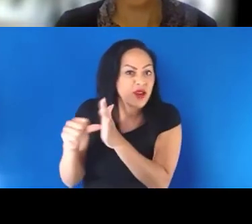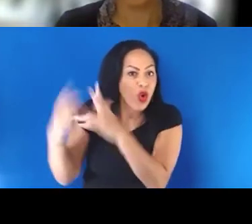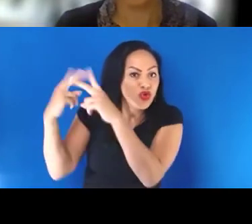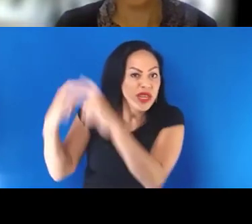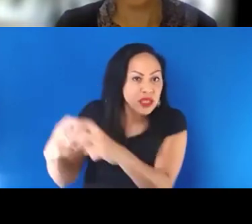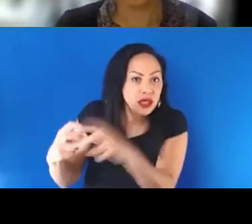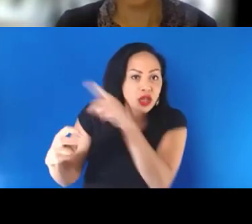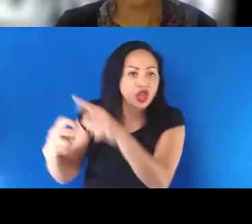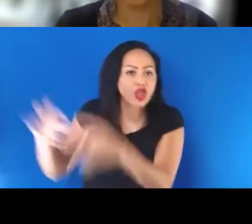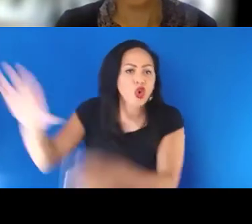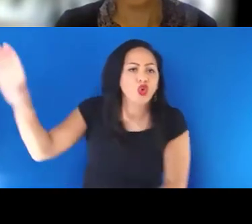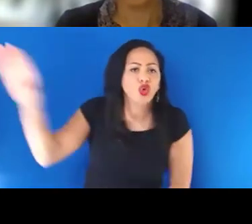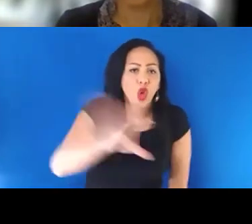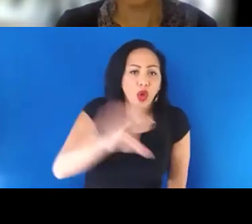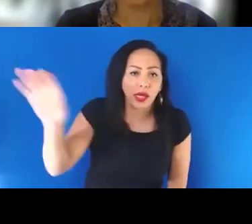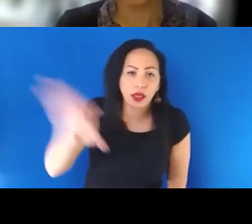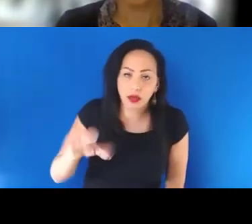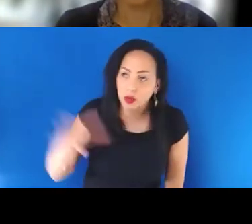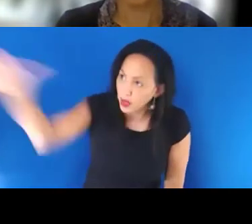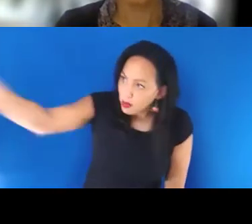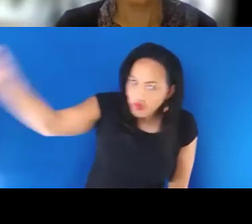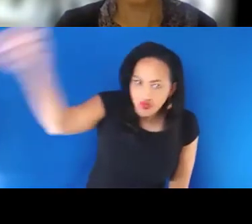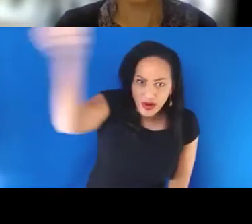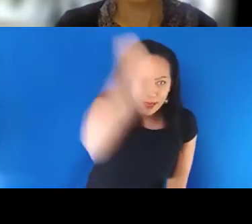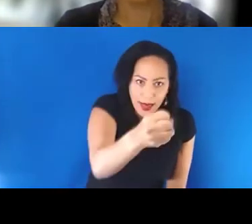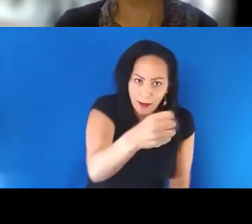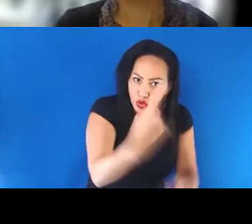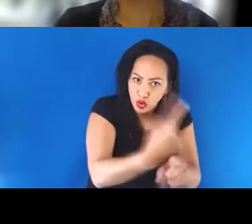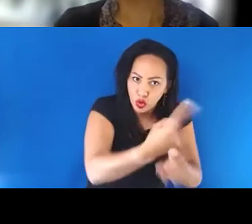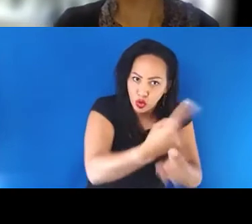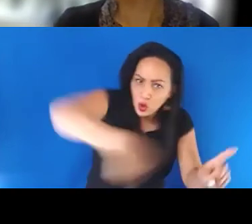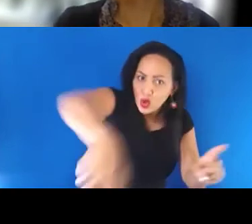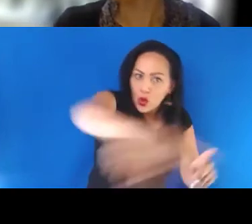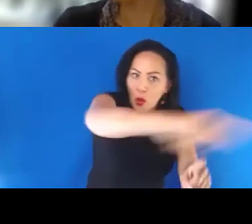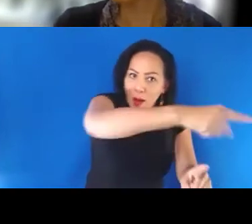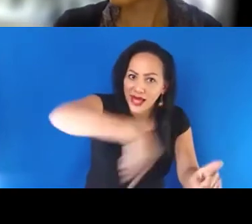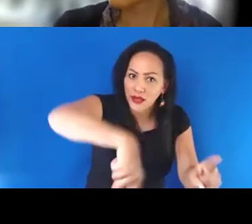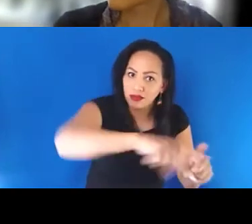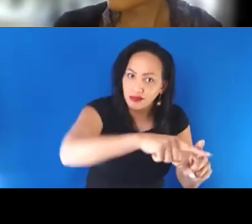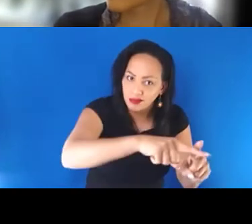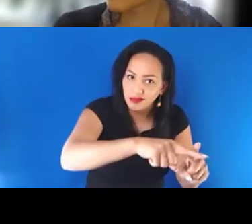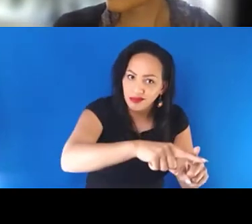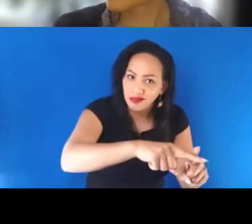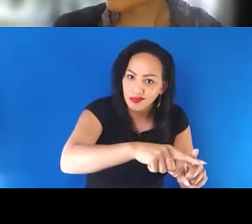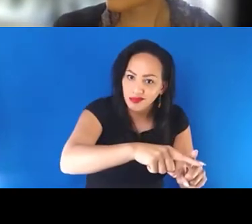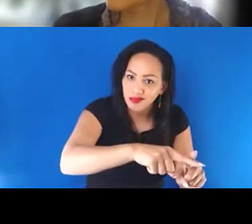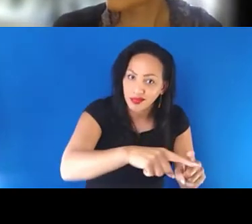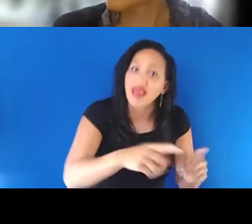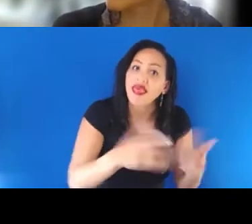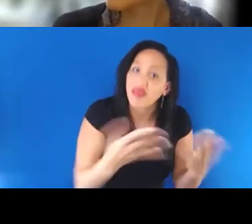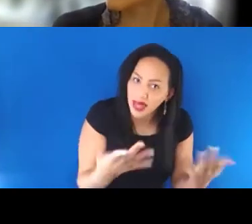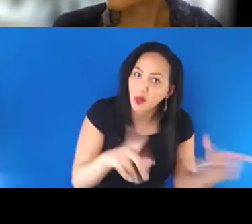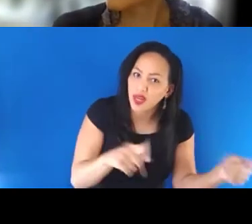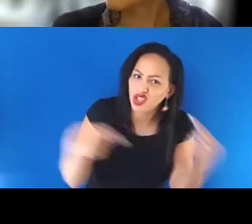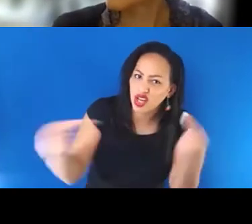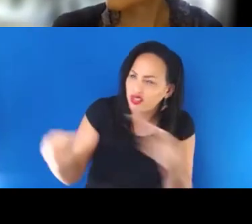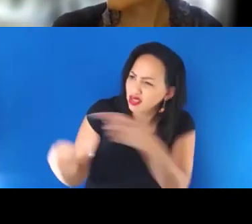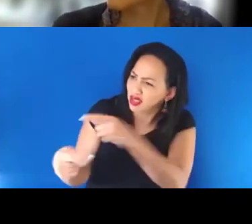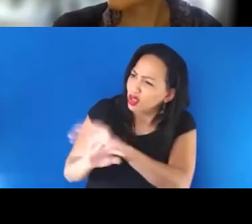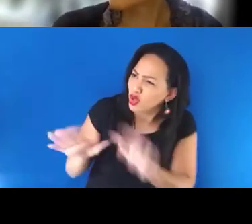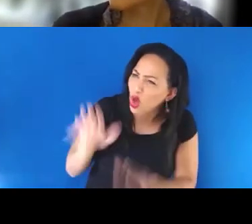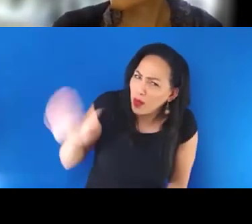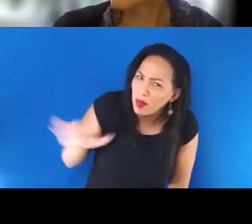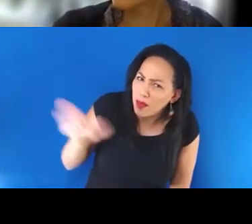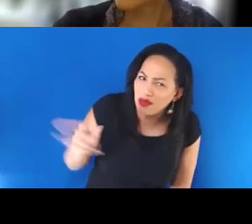middle of a conversation with communities. And we challenge them for saying, you know, don't be patronizing and say, no, they